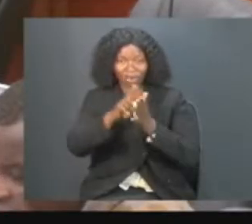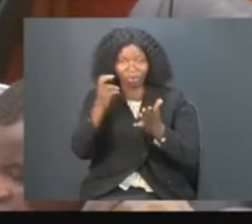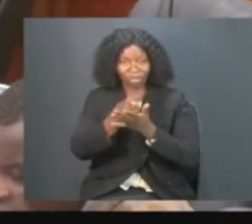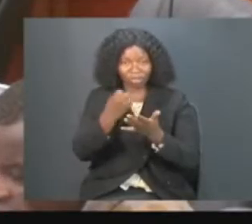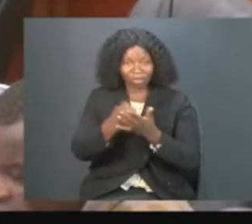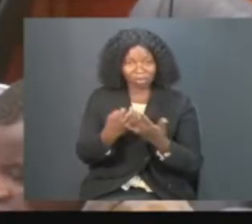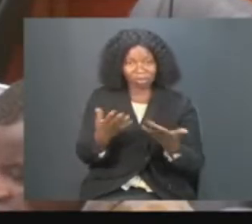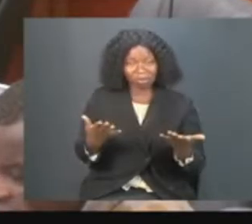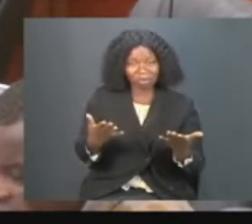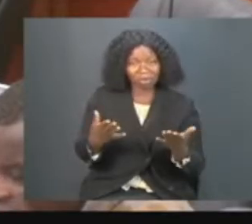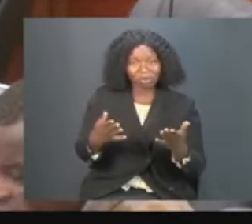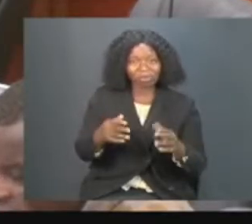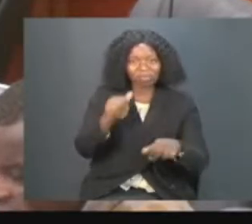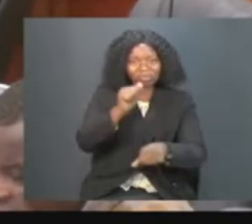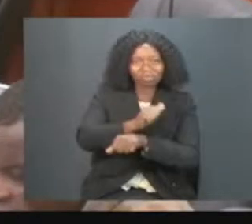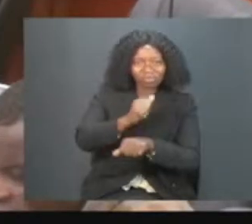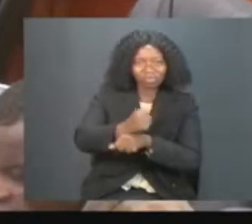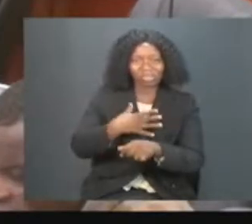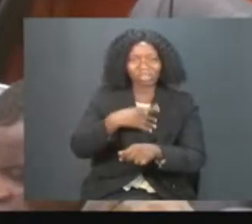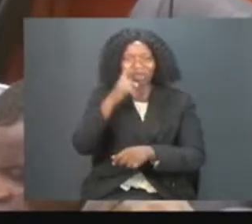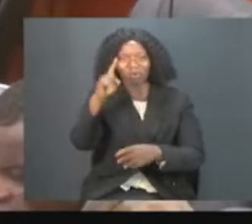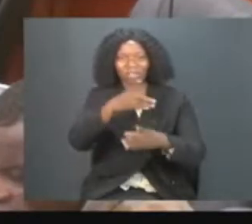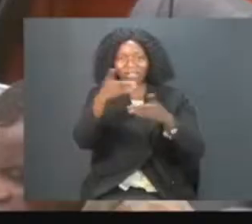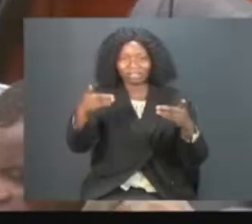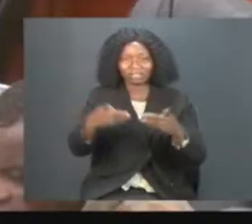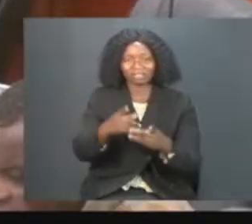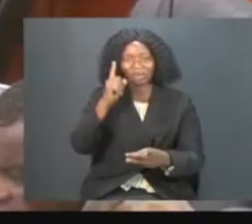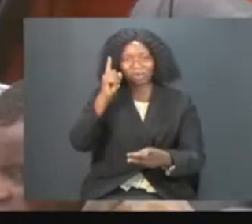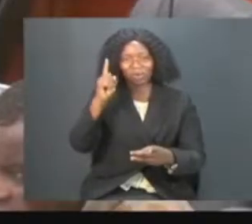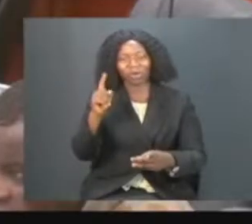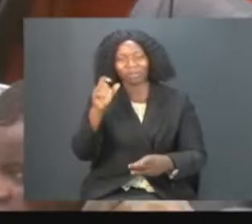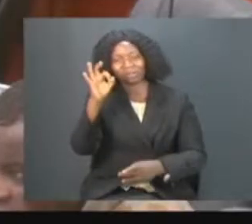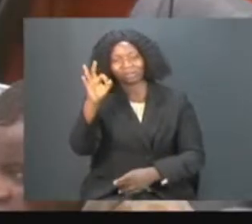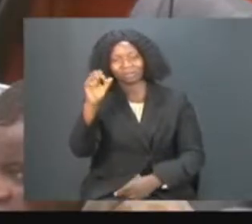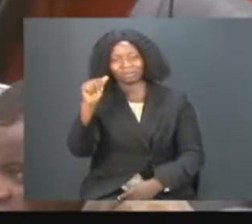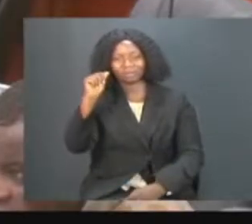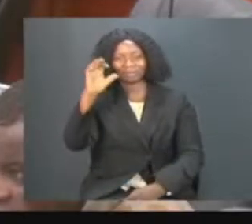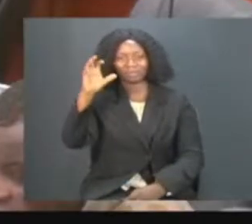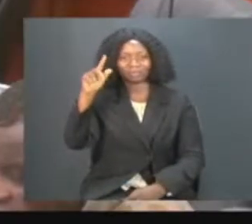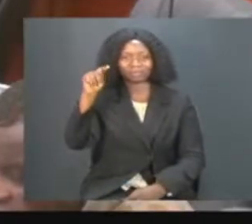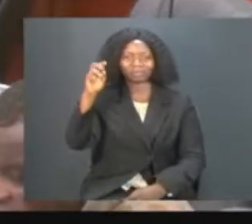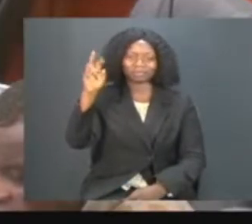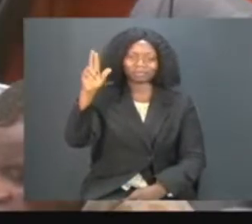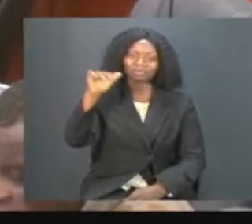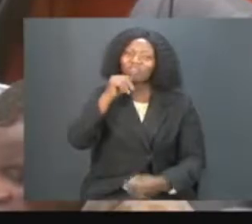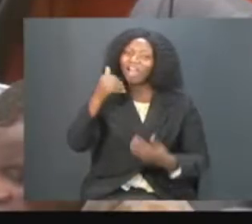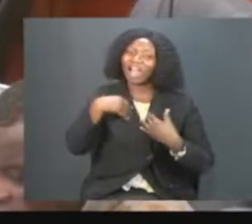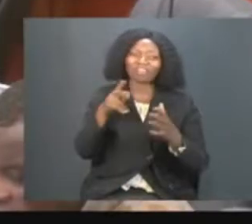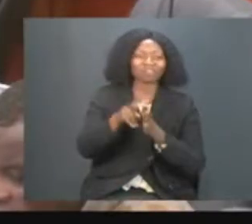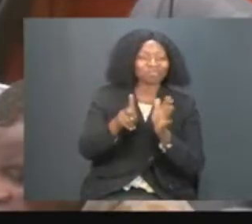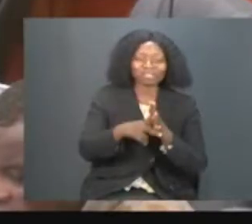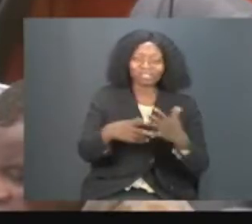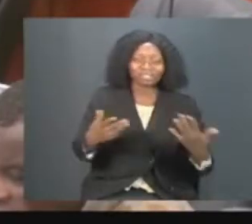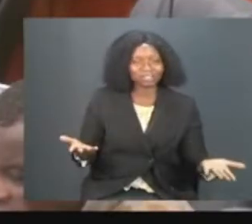was going to operate like your one district, one factory that never had a policy. Your digitalization